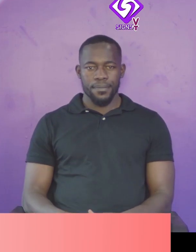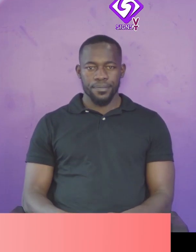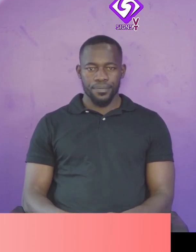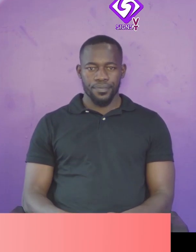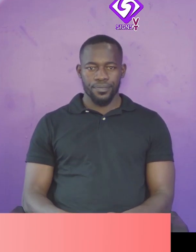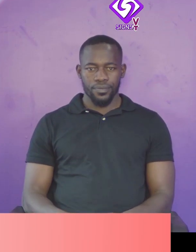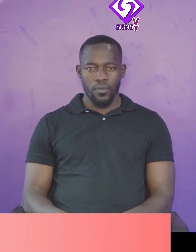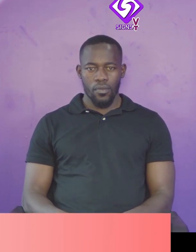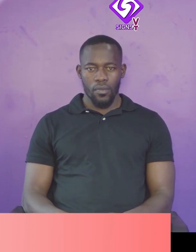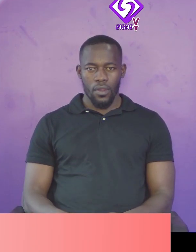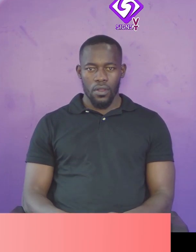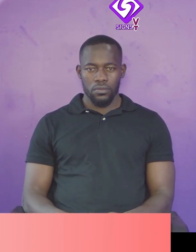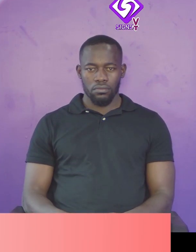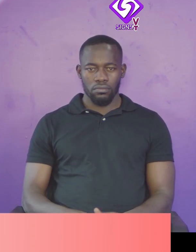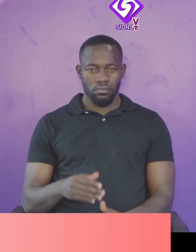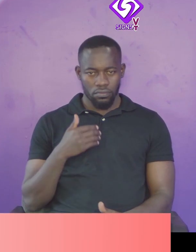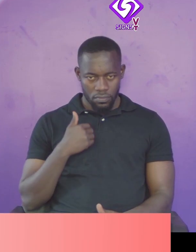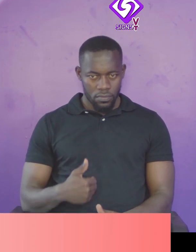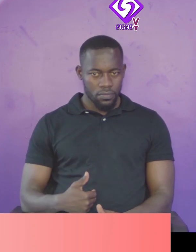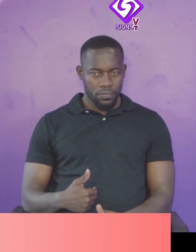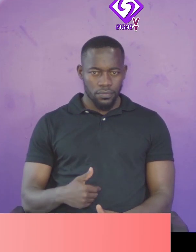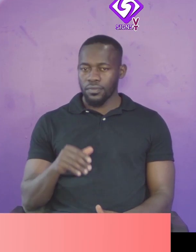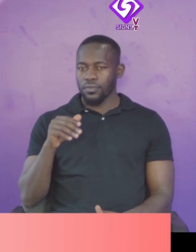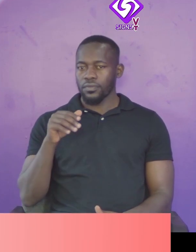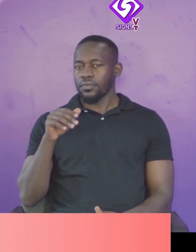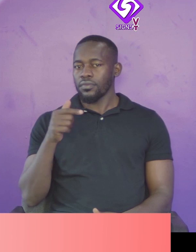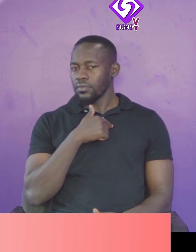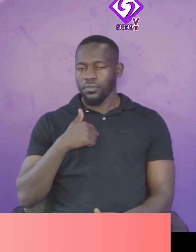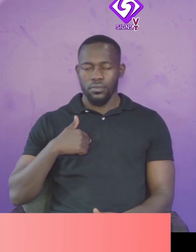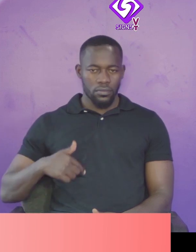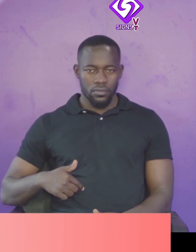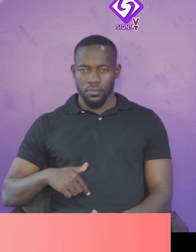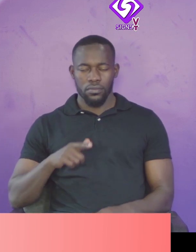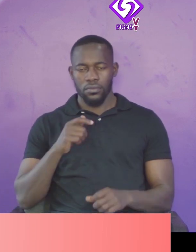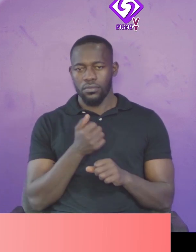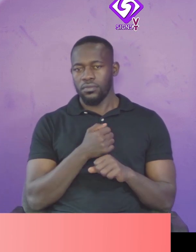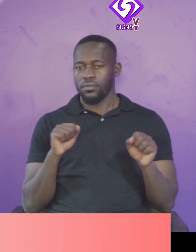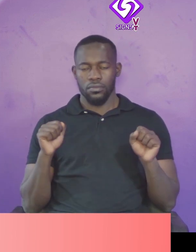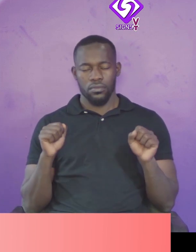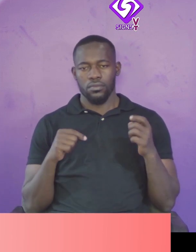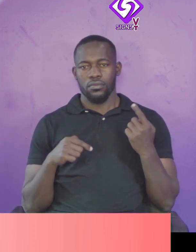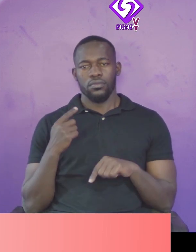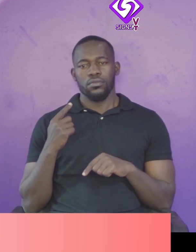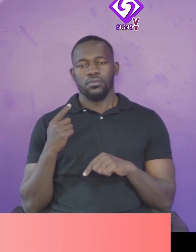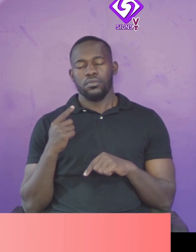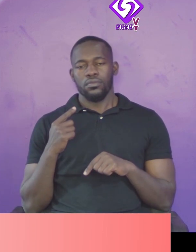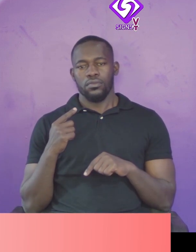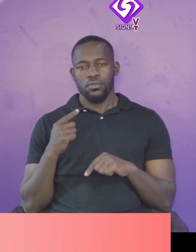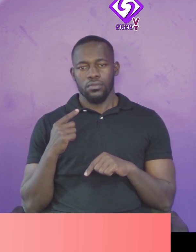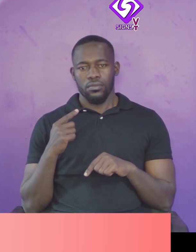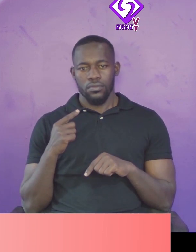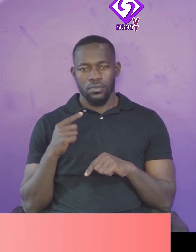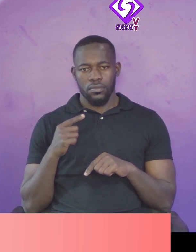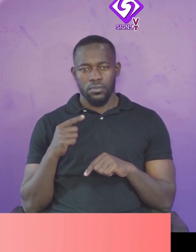said, I don't think AFC are going to come from there with a